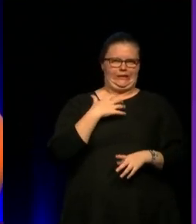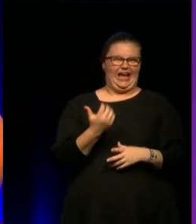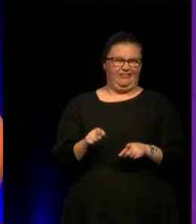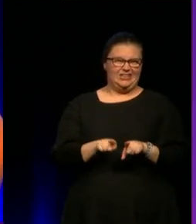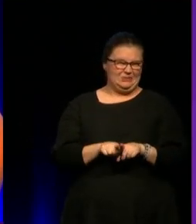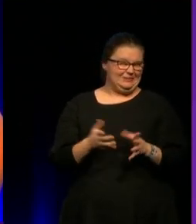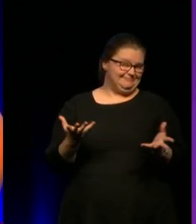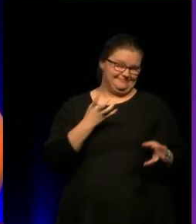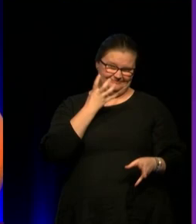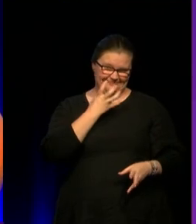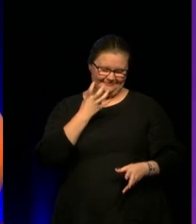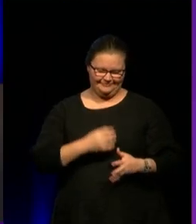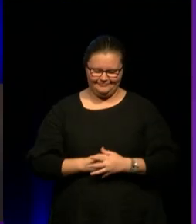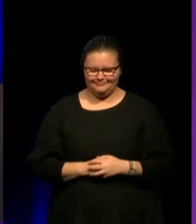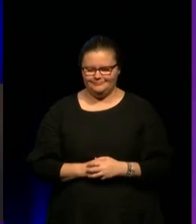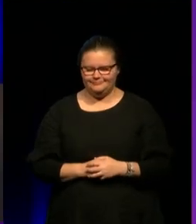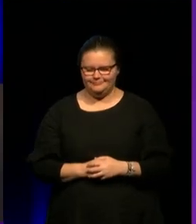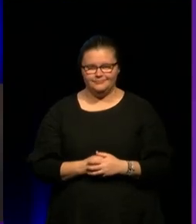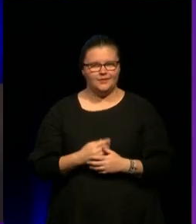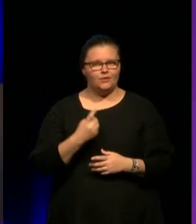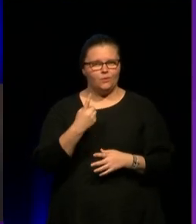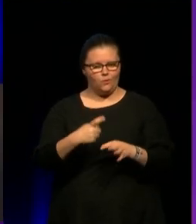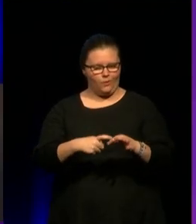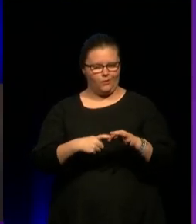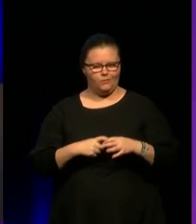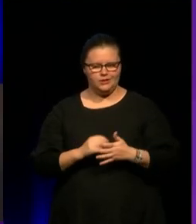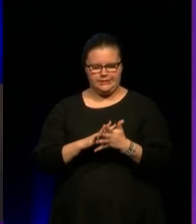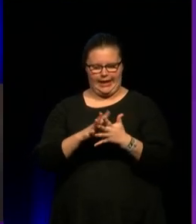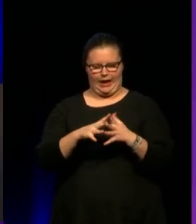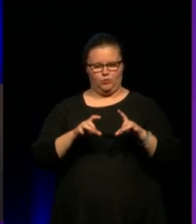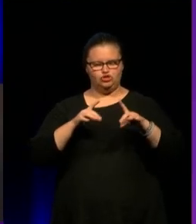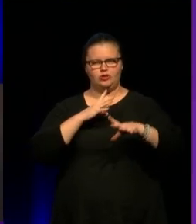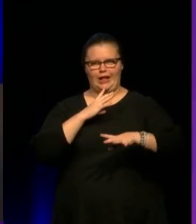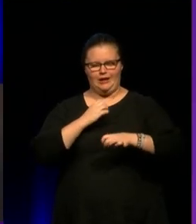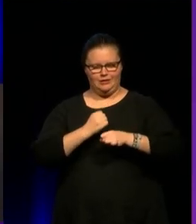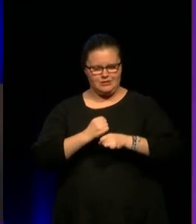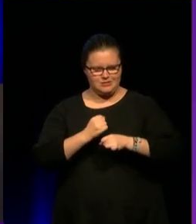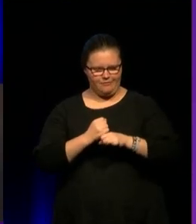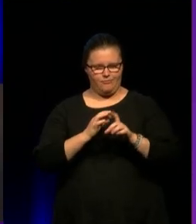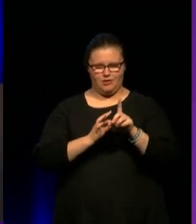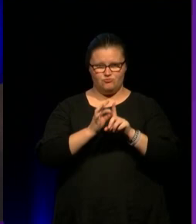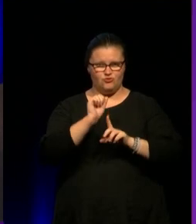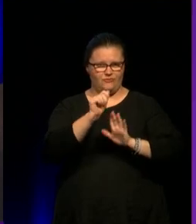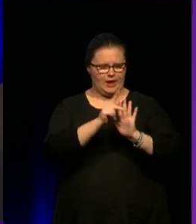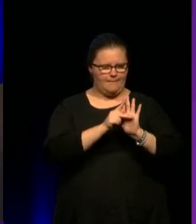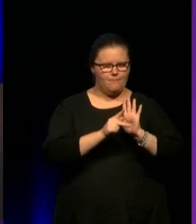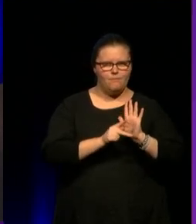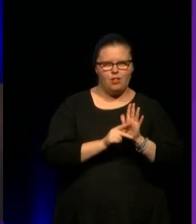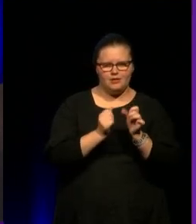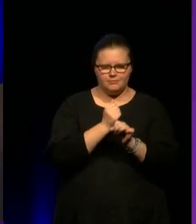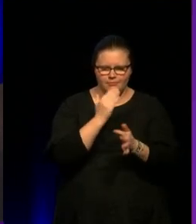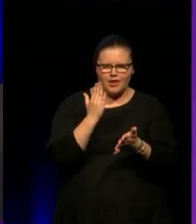that's how it is. One question that's come through too: how can Australian governments do better to ensure policy is keeping up with innovation